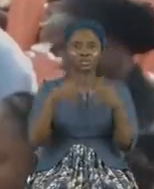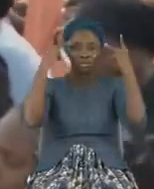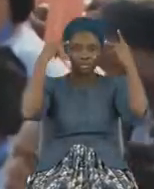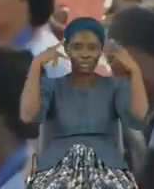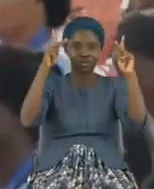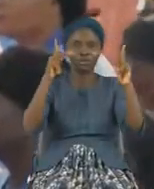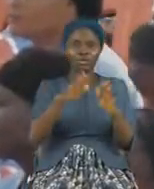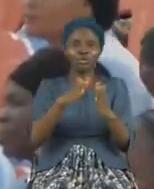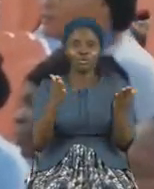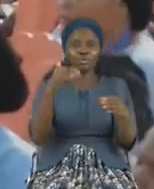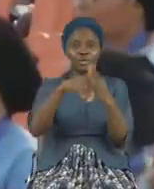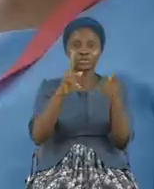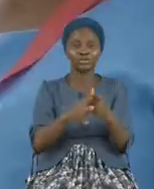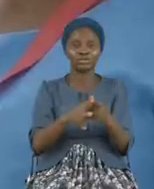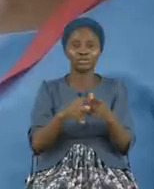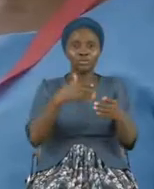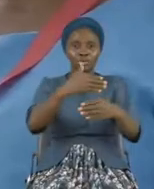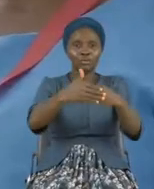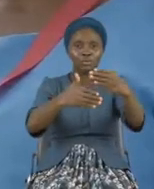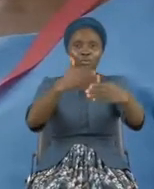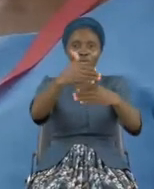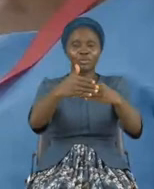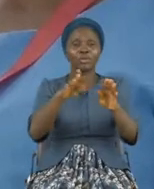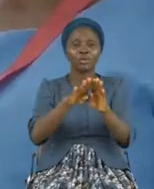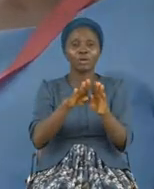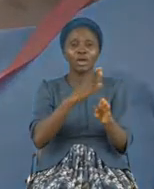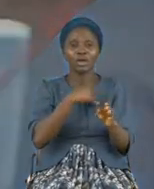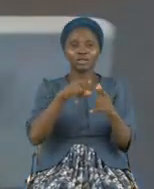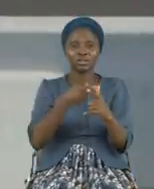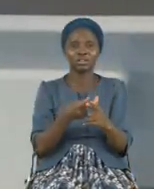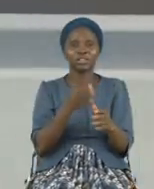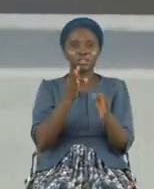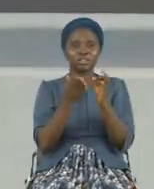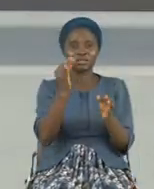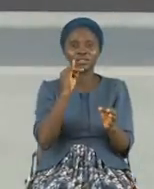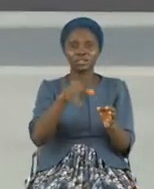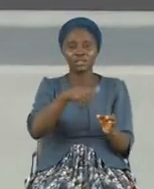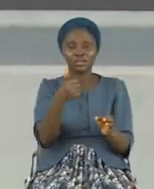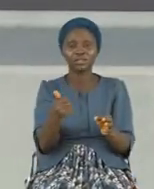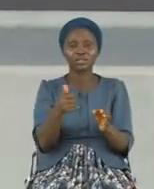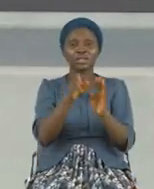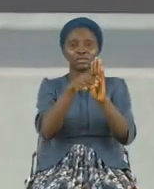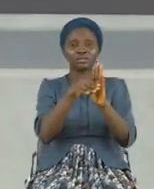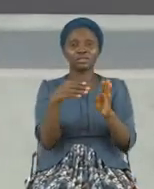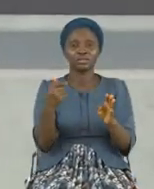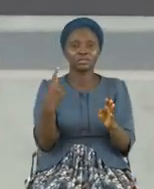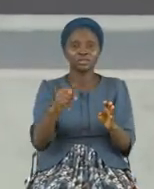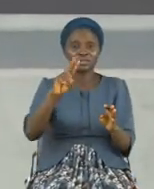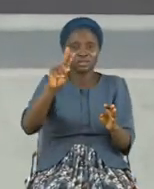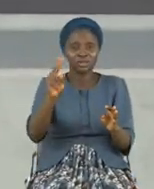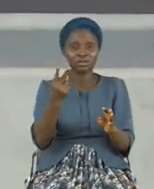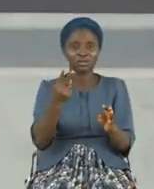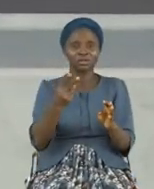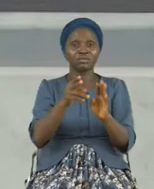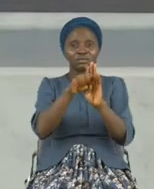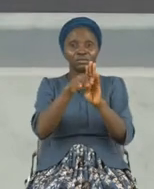Open into progress. Yeah. And then if there's another door, a second door, you don't have to cry. You don't have to